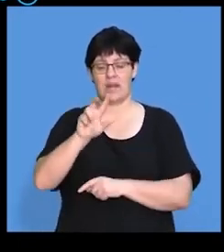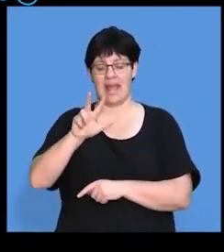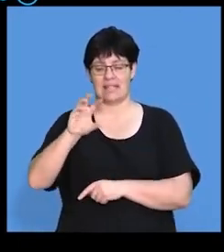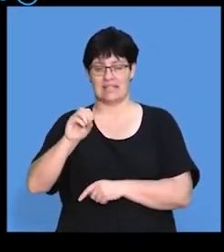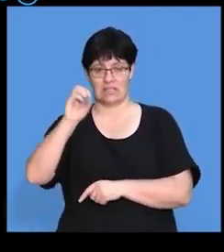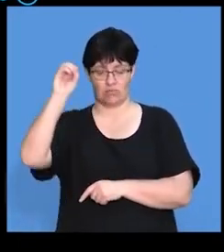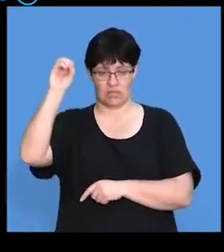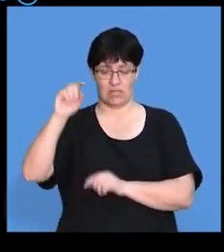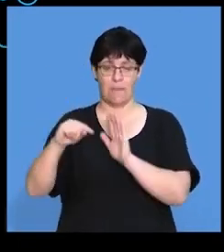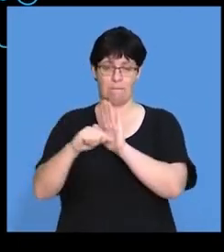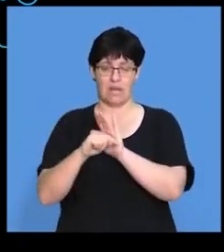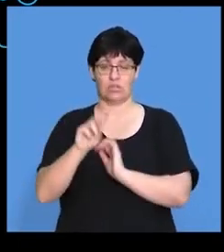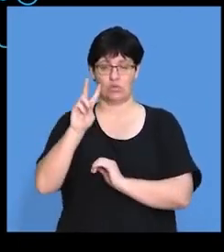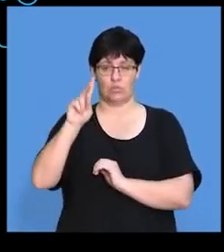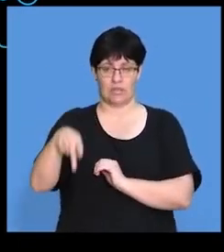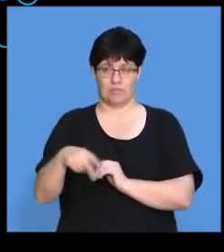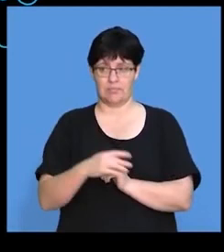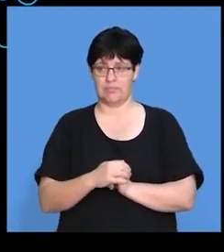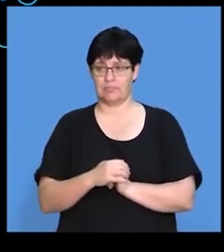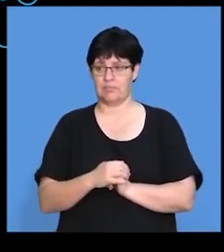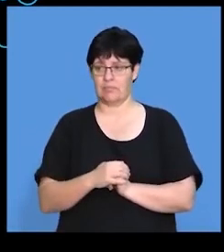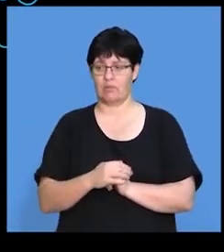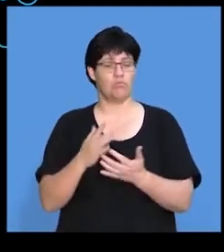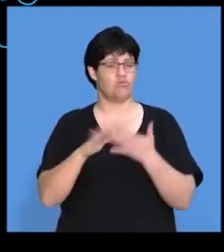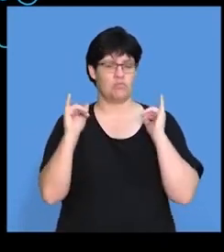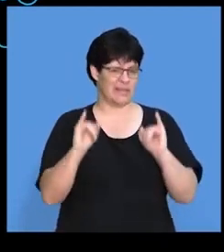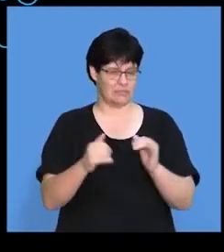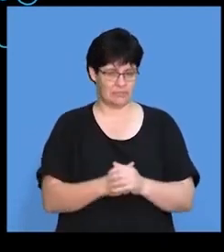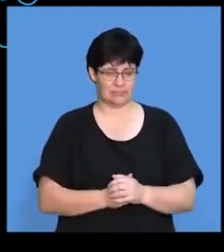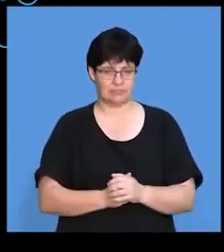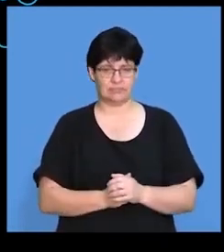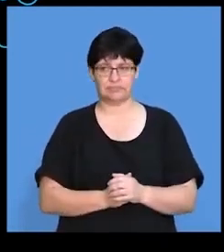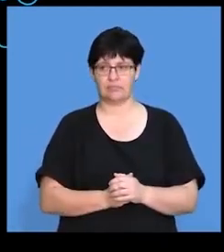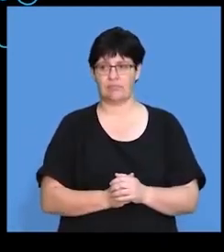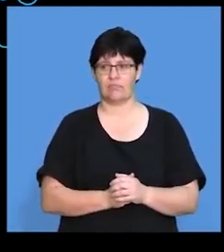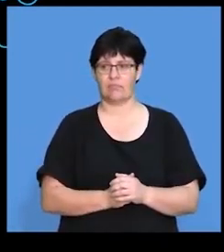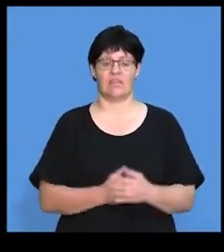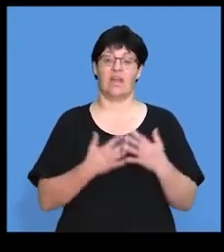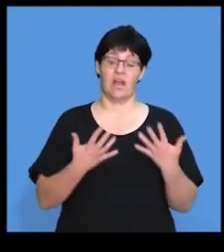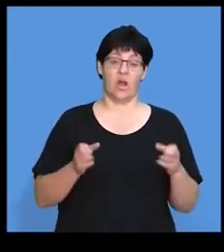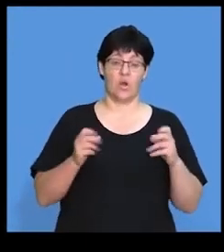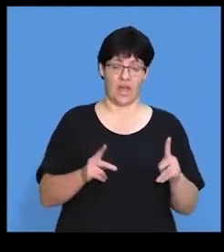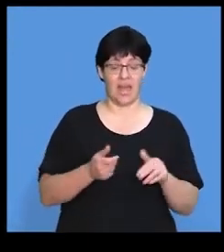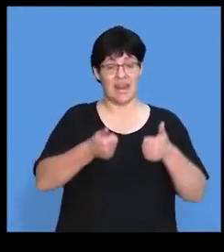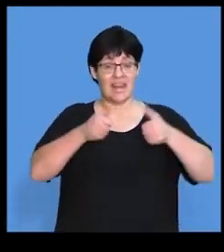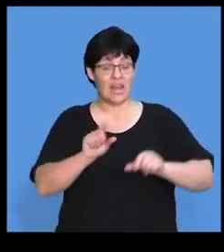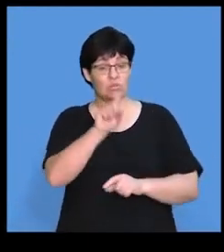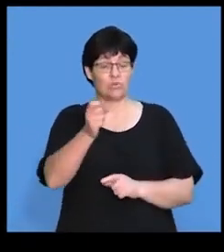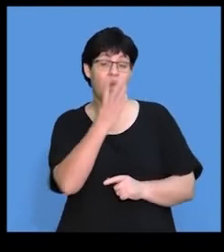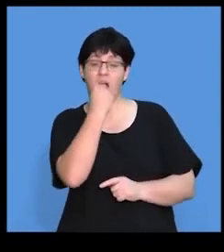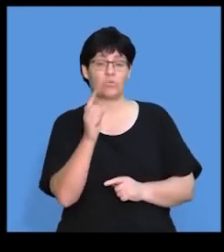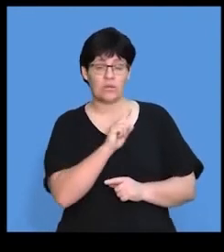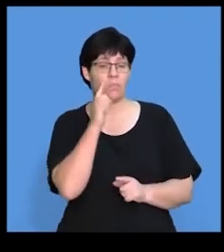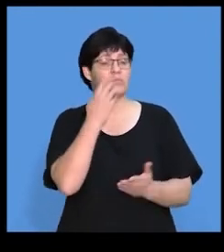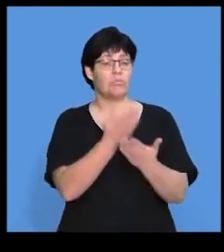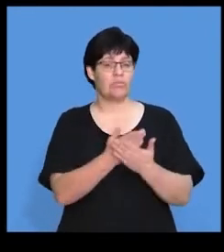to 180 degrees minus 2p. Okay, so not too bad. Okay, so the next question asks us